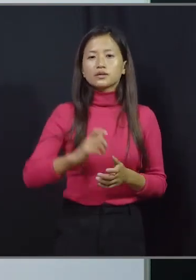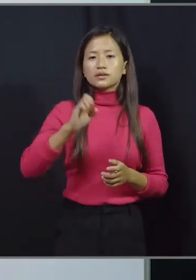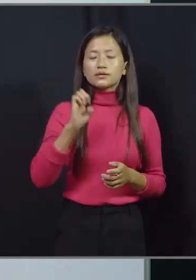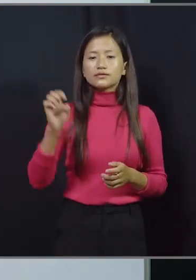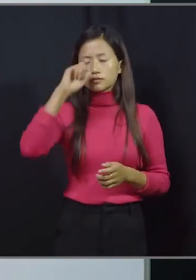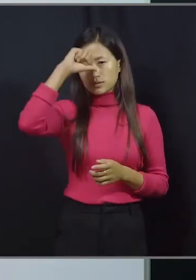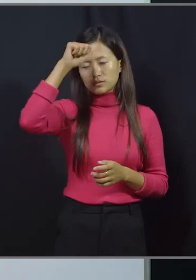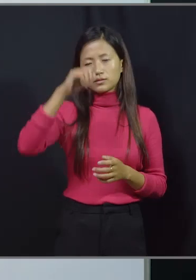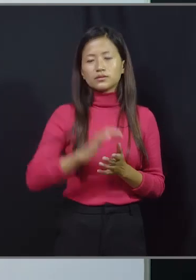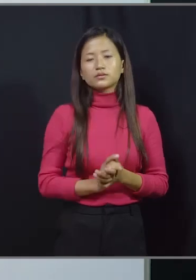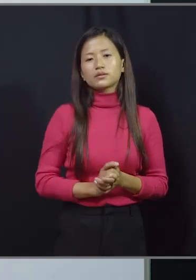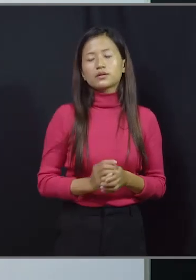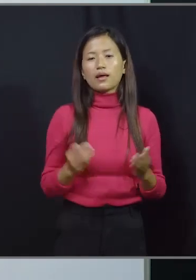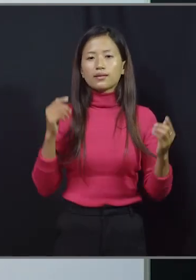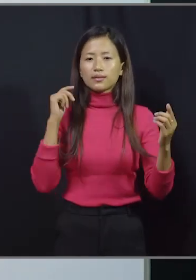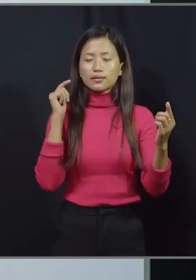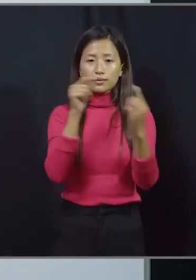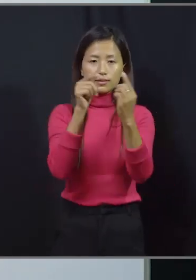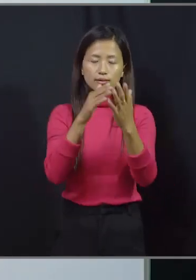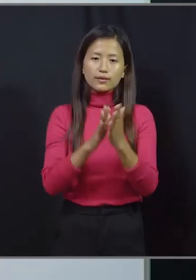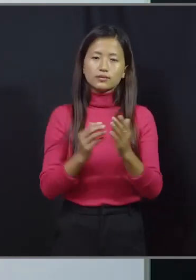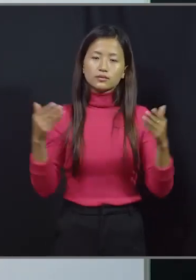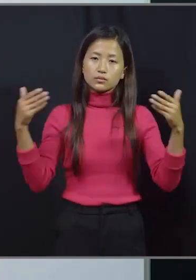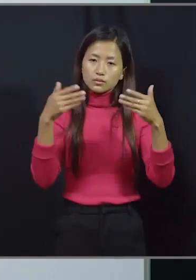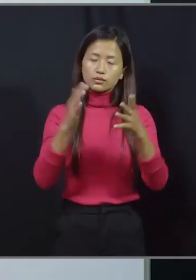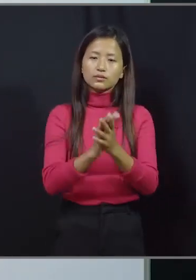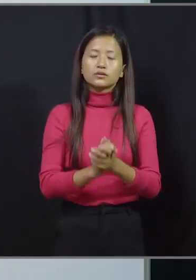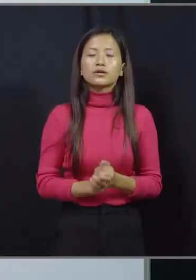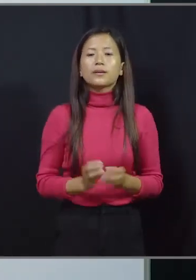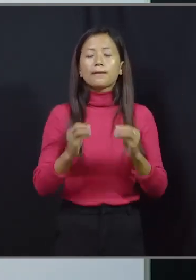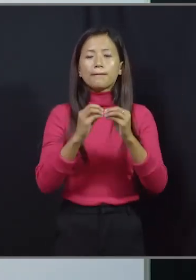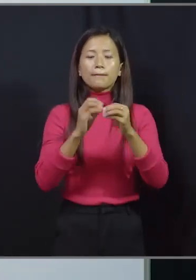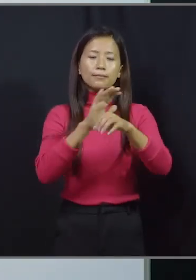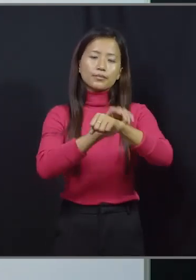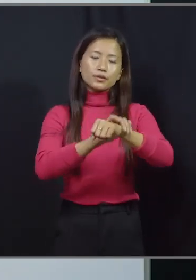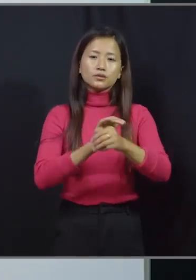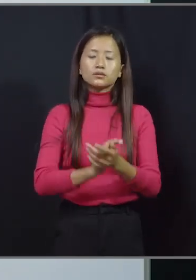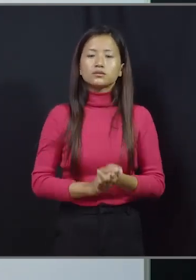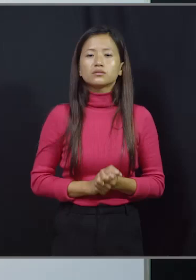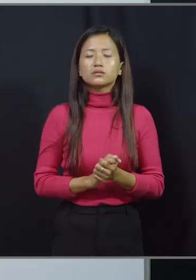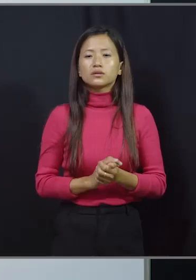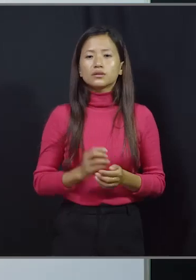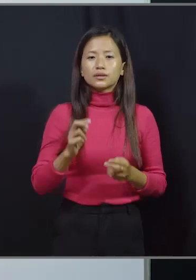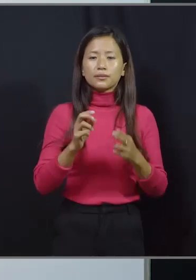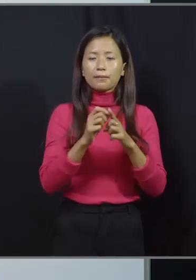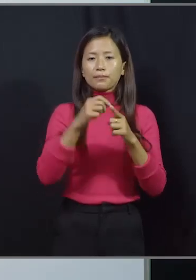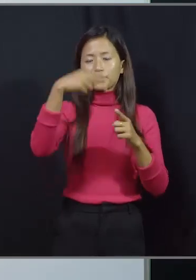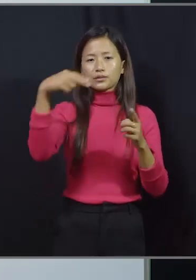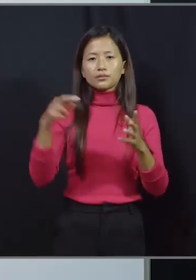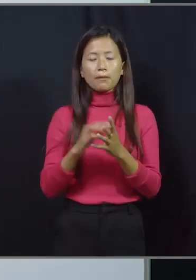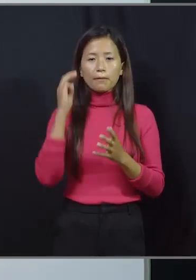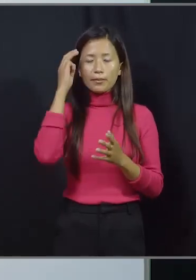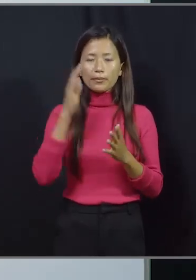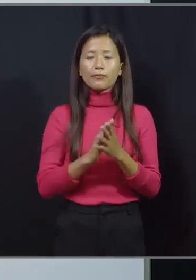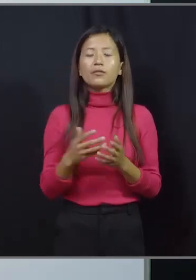Indians that attacked the Europeans, especially the Britishers. And this painting in memoriam, it gives us a